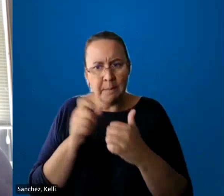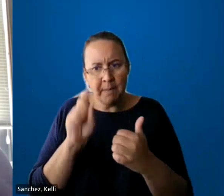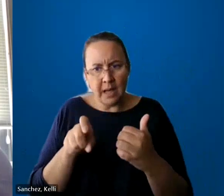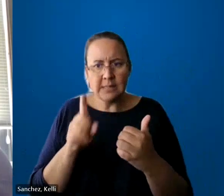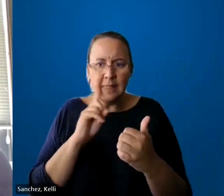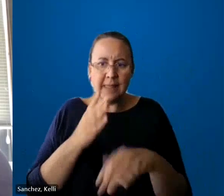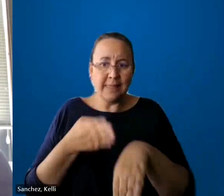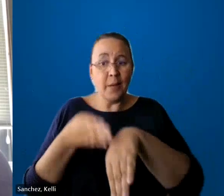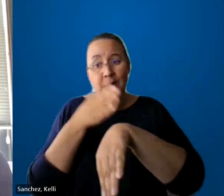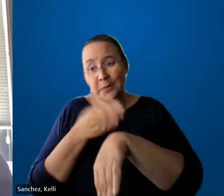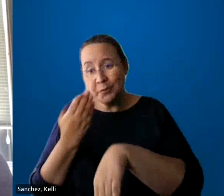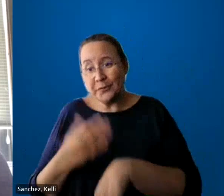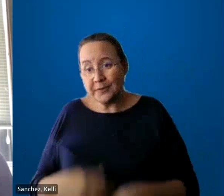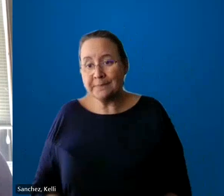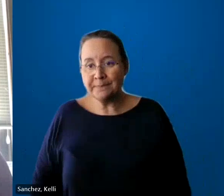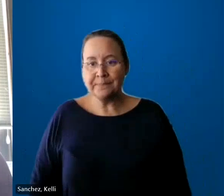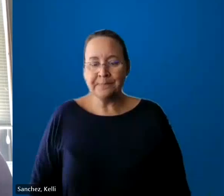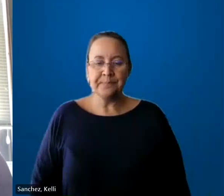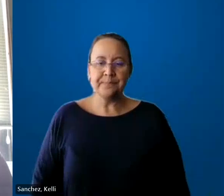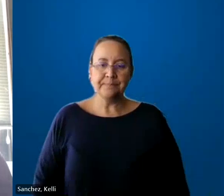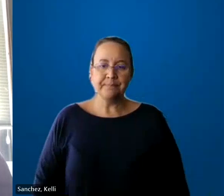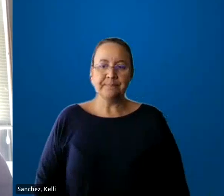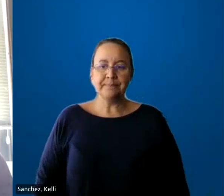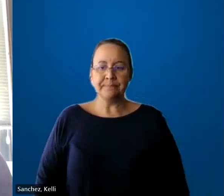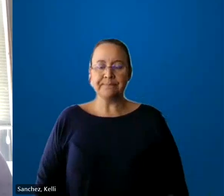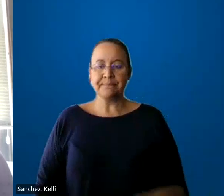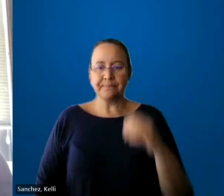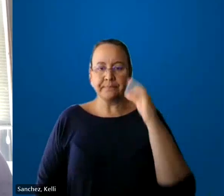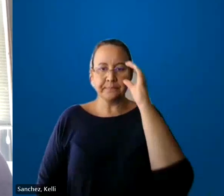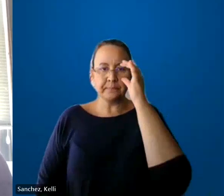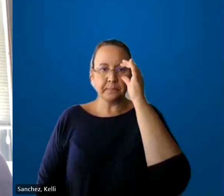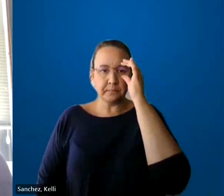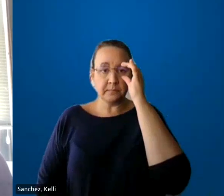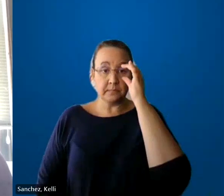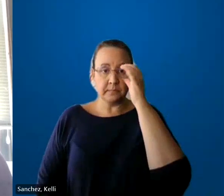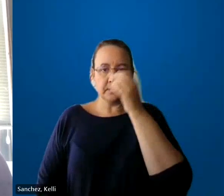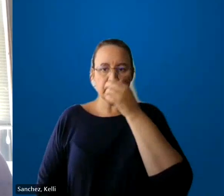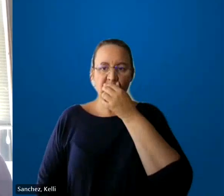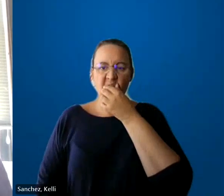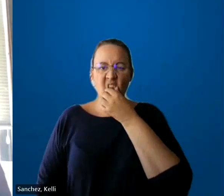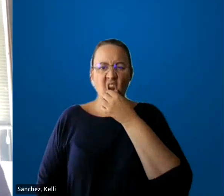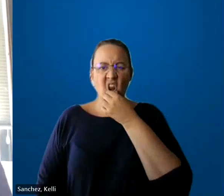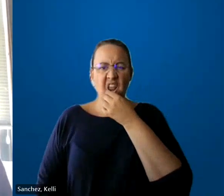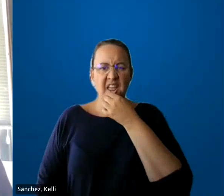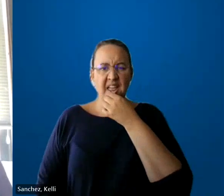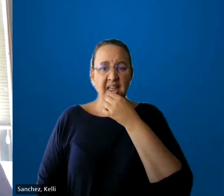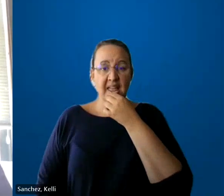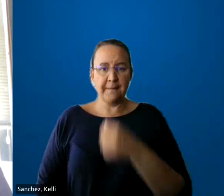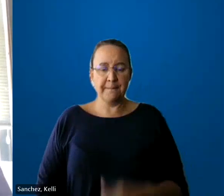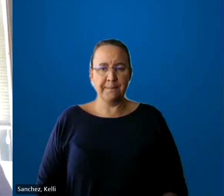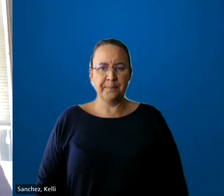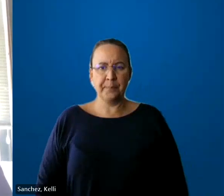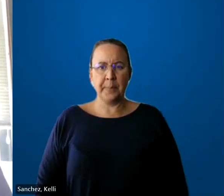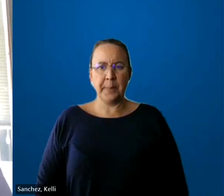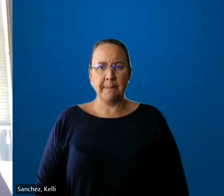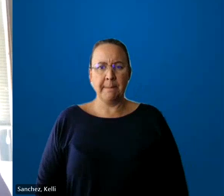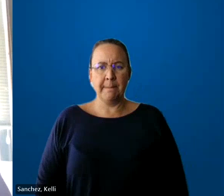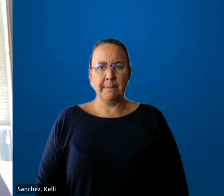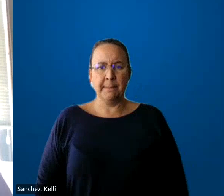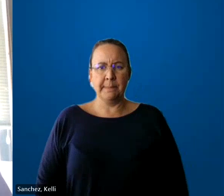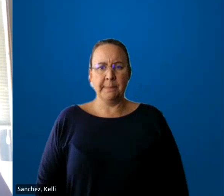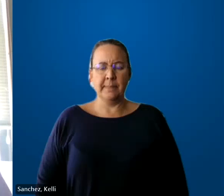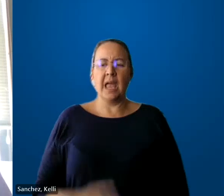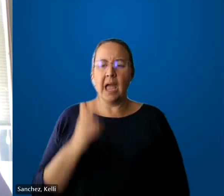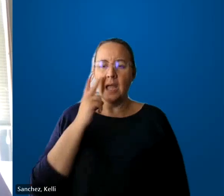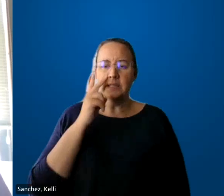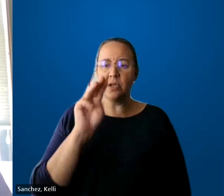it better for an inclusive environment. Okay. So I saw a meme the other